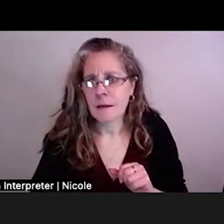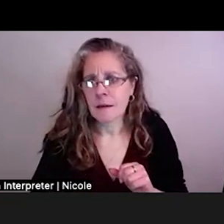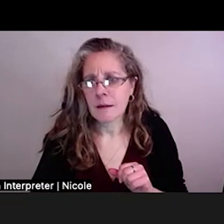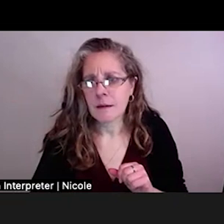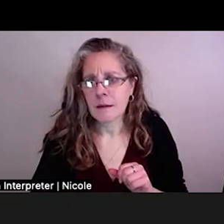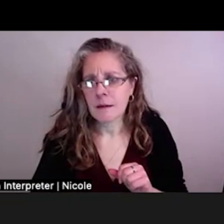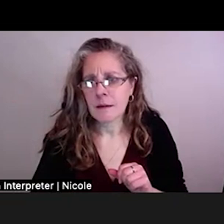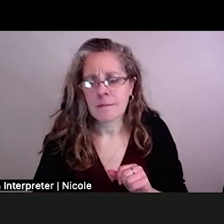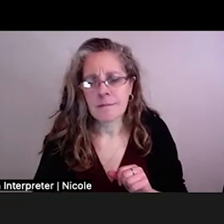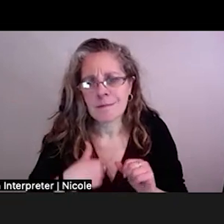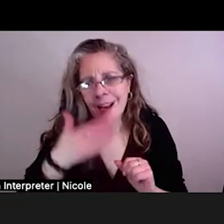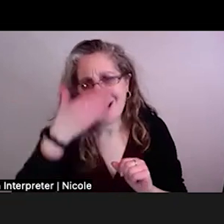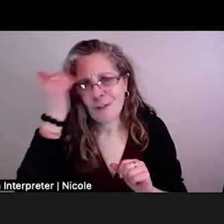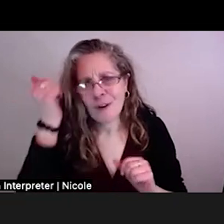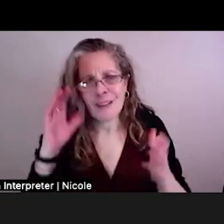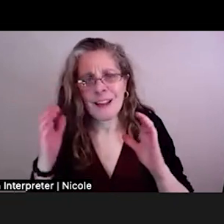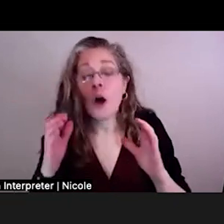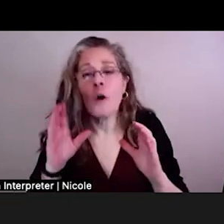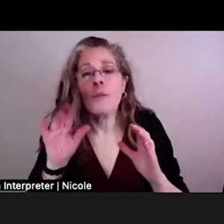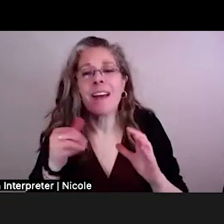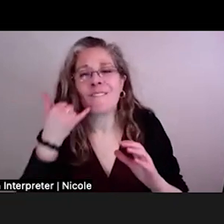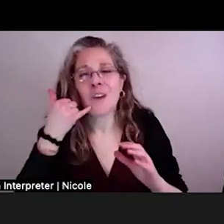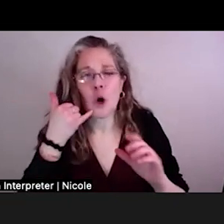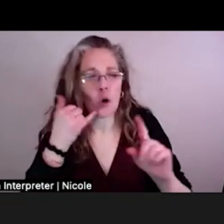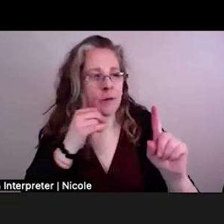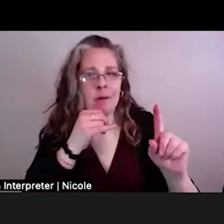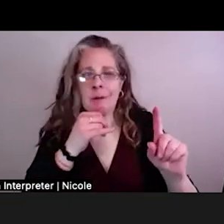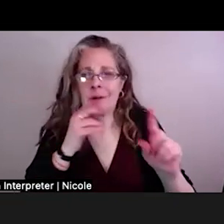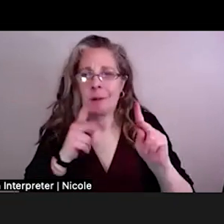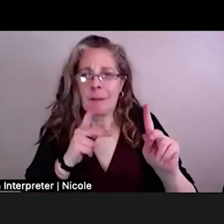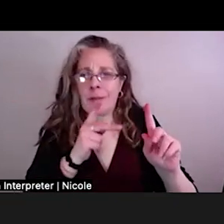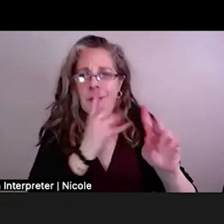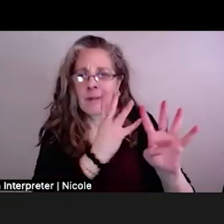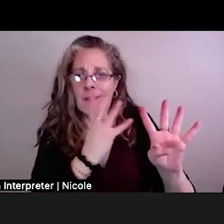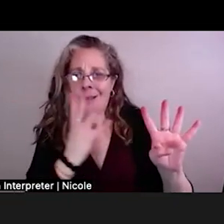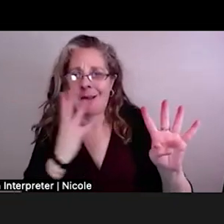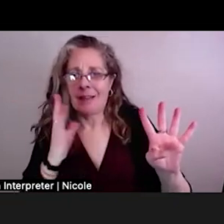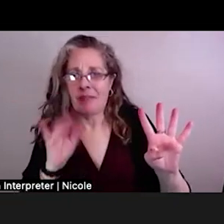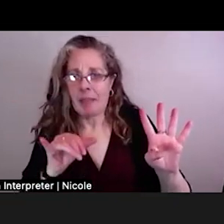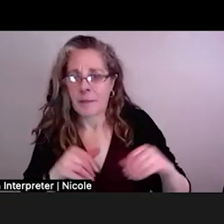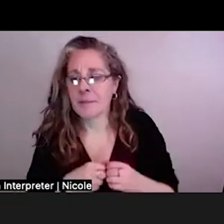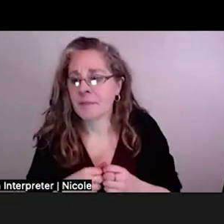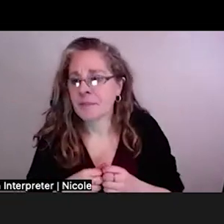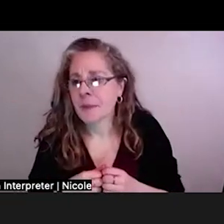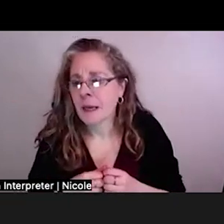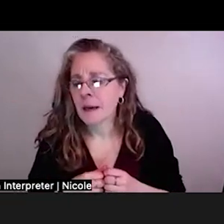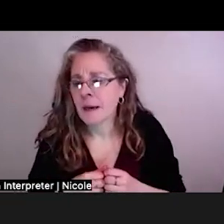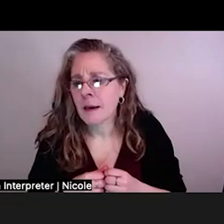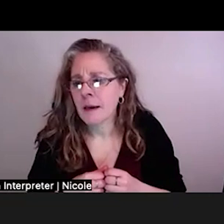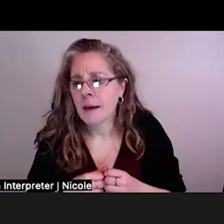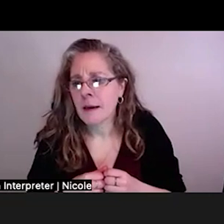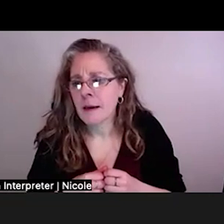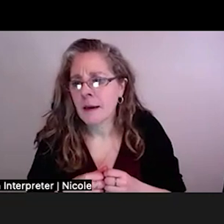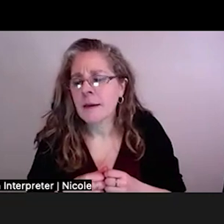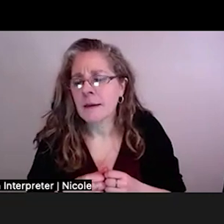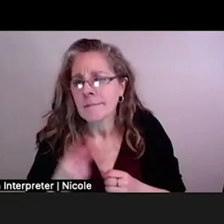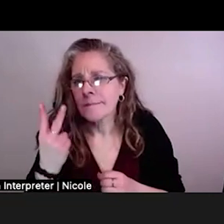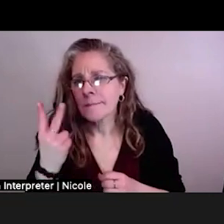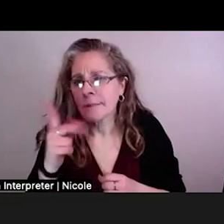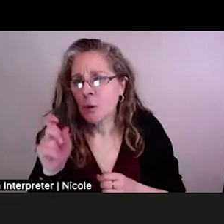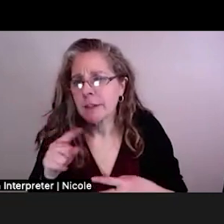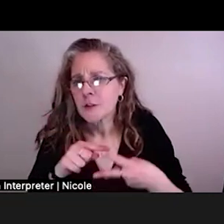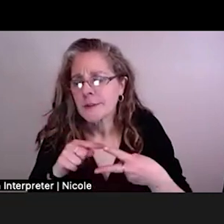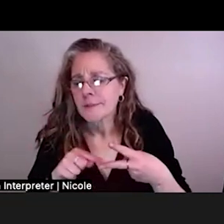forget the analogy, the telephone. Yeah, the Kelvin game. Yeah. Mhm. It kind of raised two questions in my mind.